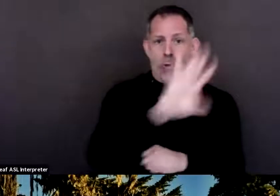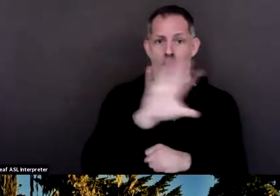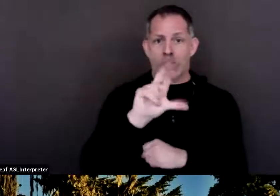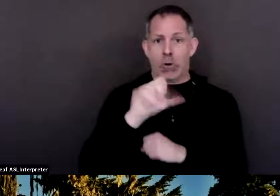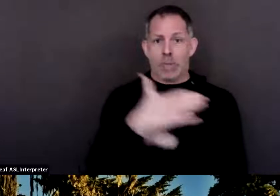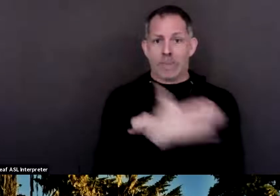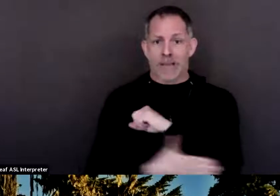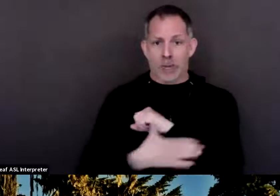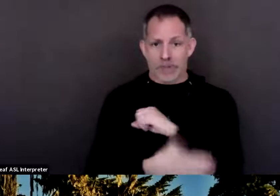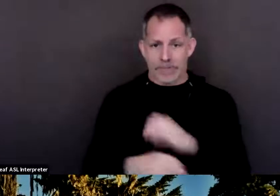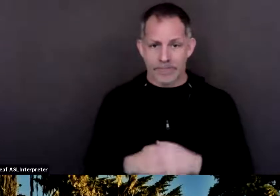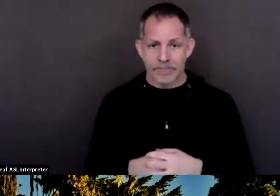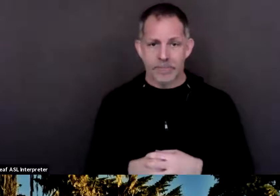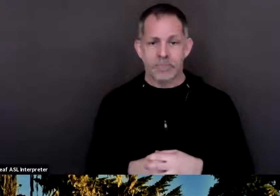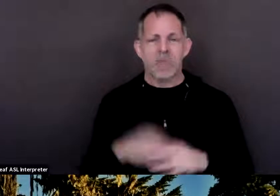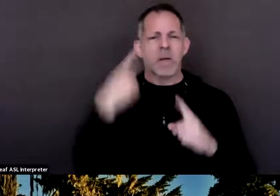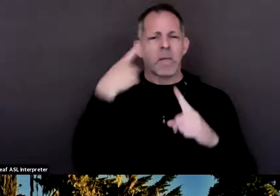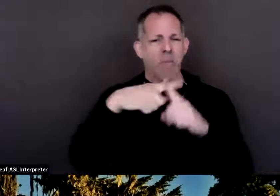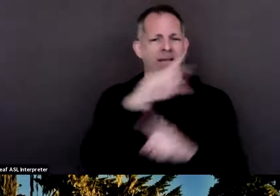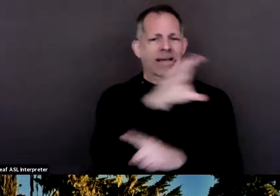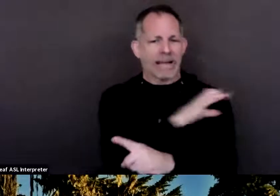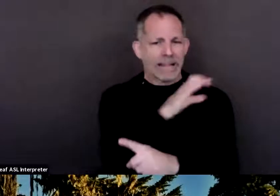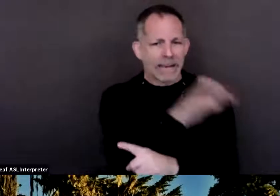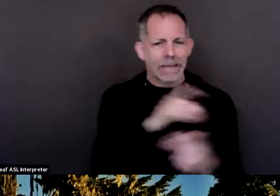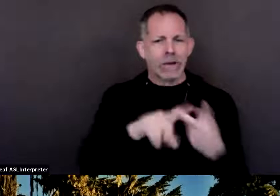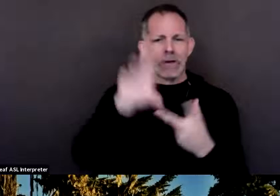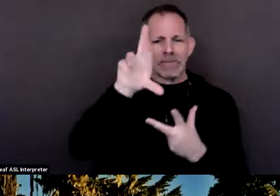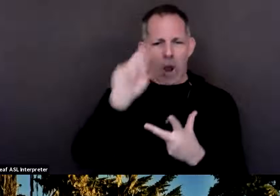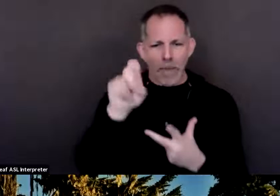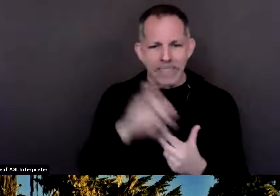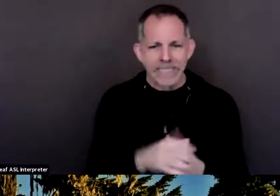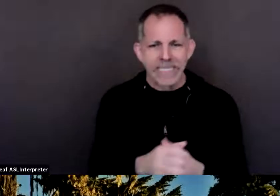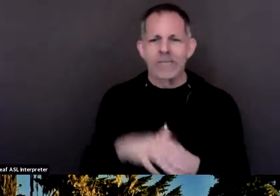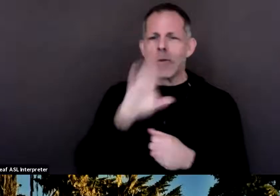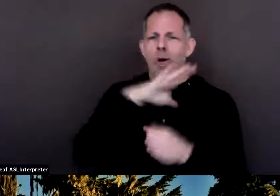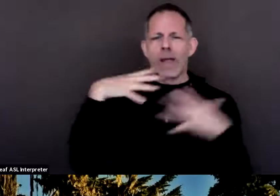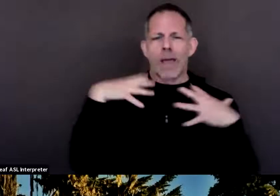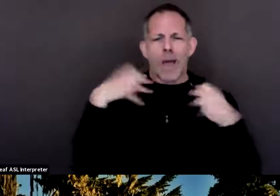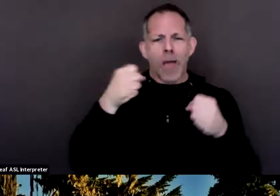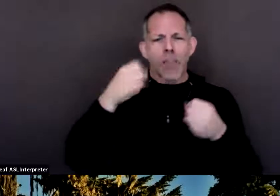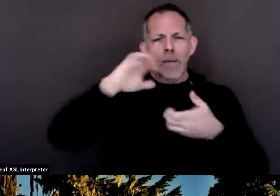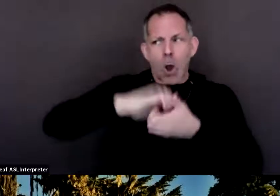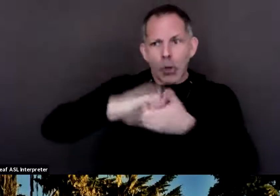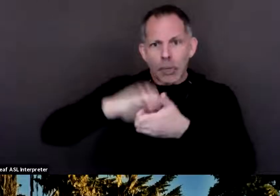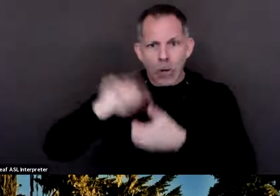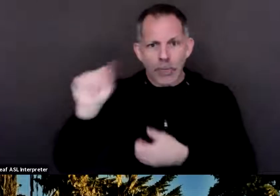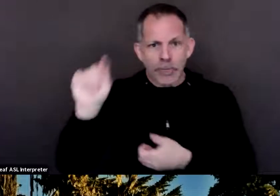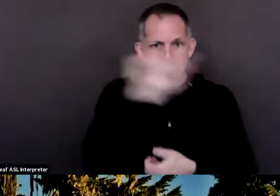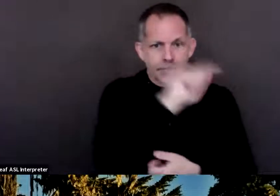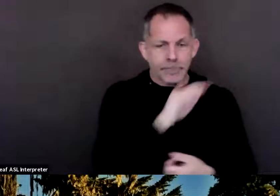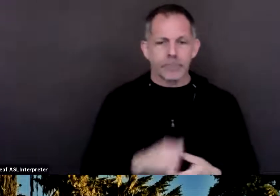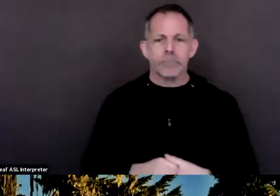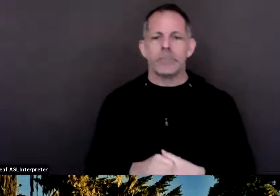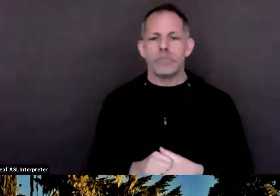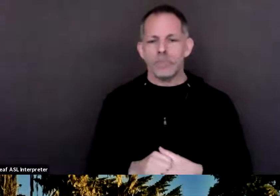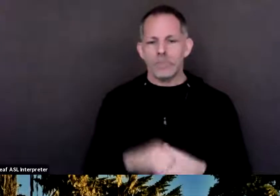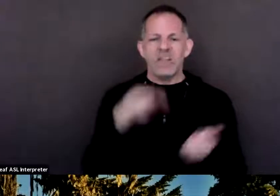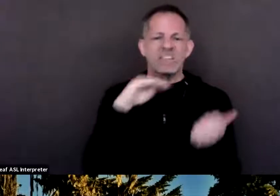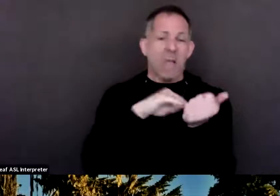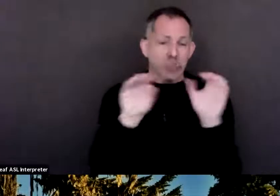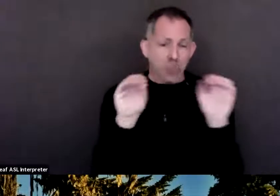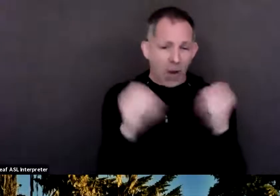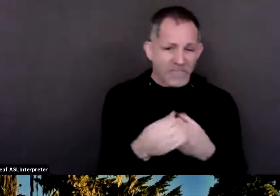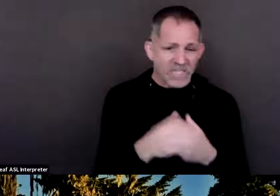course, the work that's being done by all of our other healthcare system partners. We think we've got lots of different avenues where folks can come in and